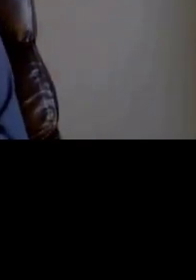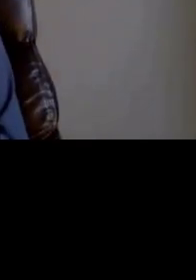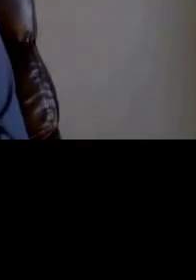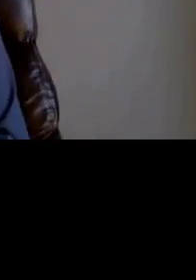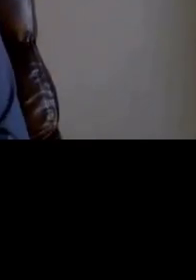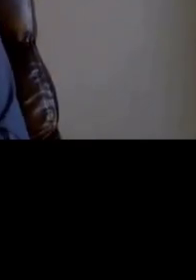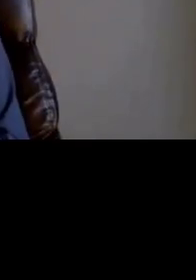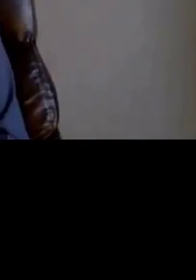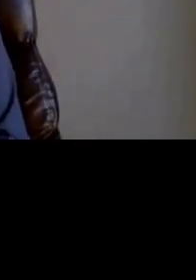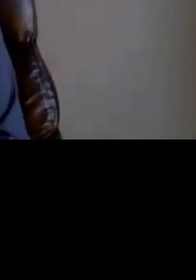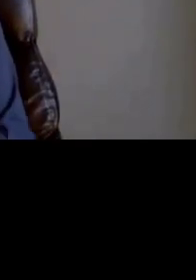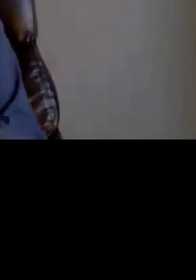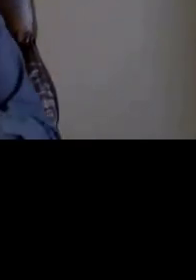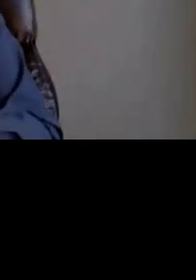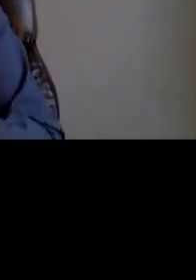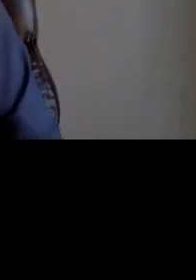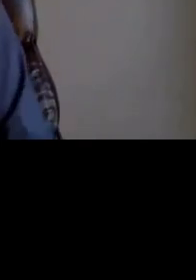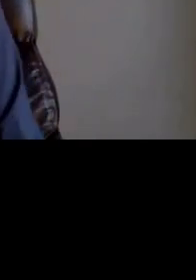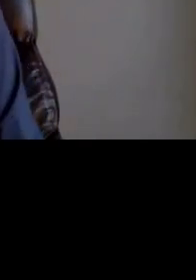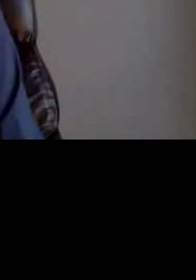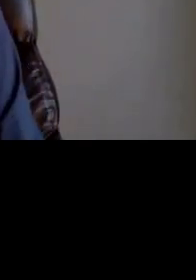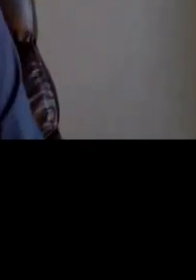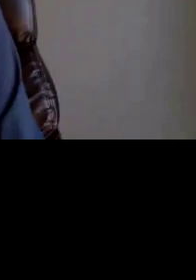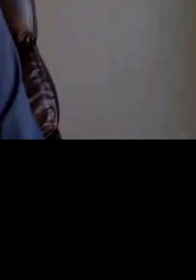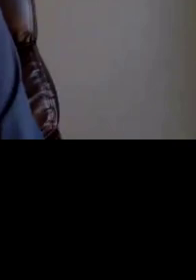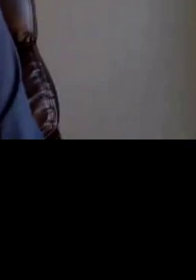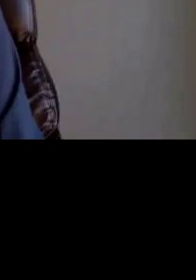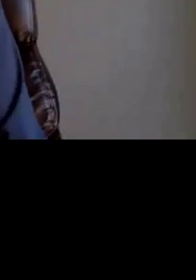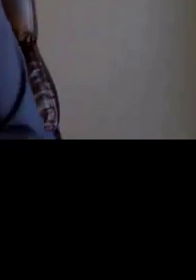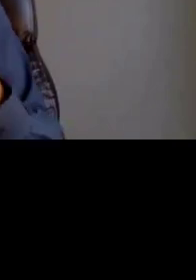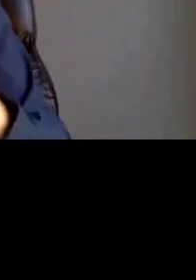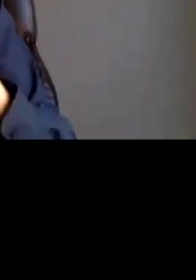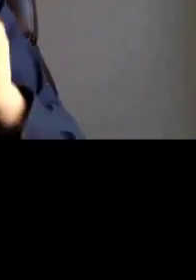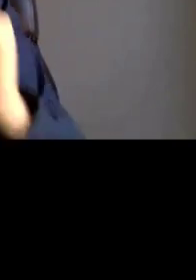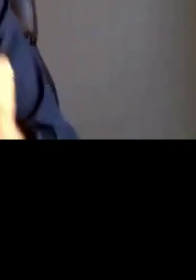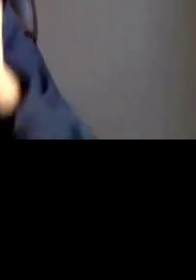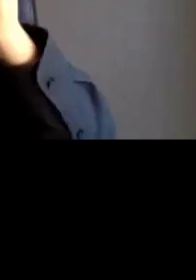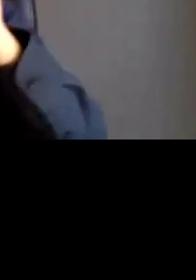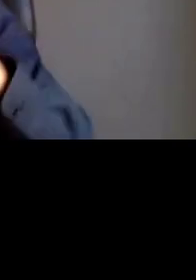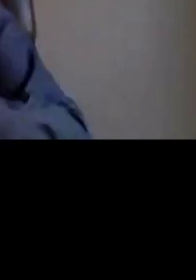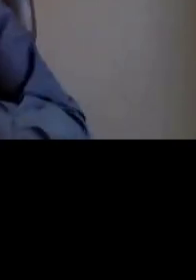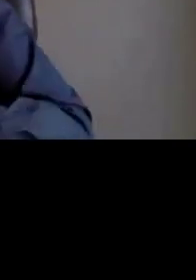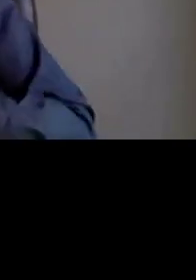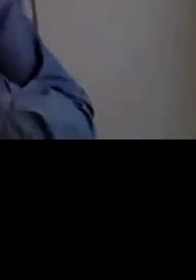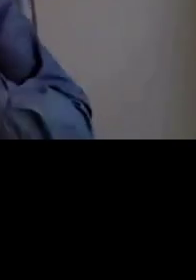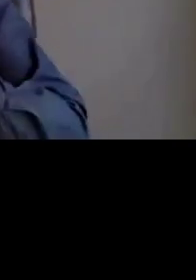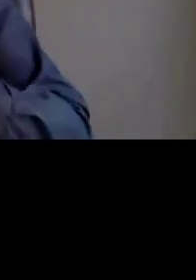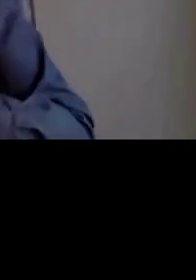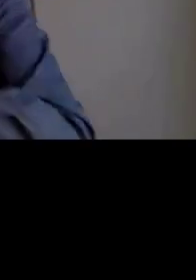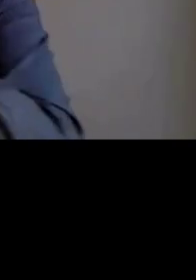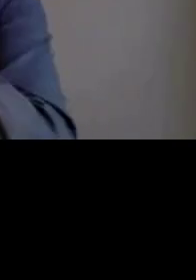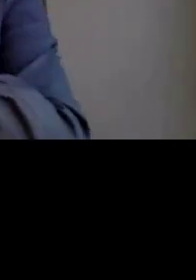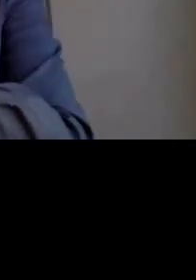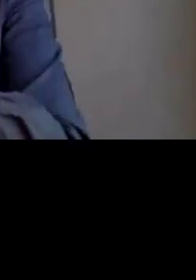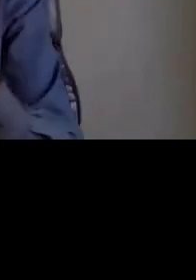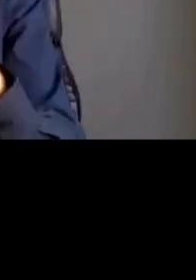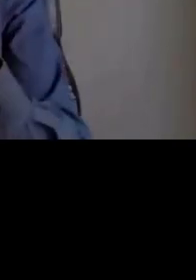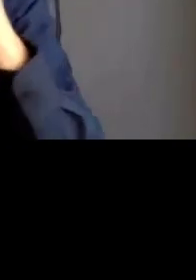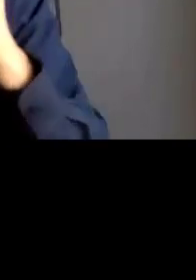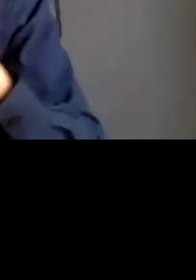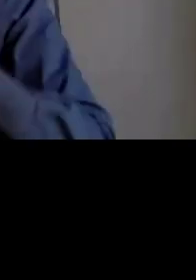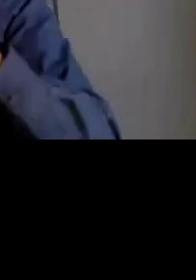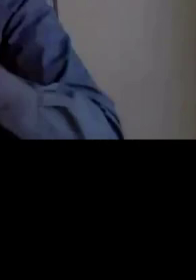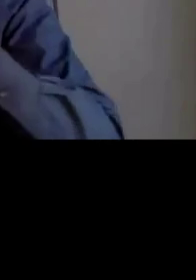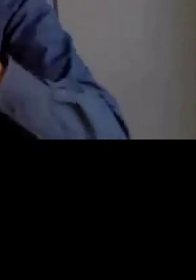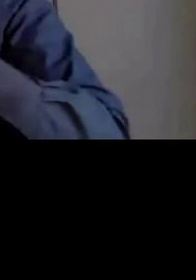score if you're a first-time submitter? That kind of thing. Can you speak to that? Okay, so There were lots of questions in there. And within the